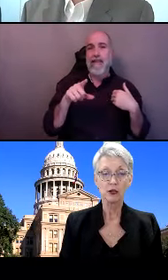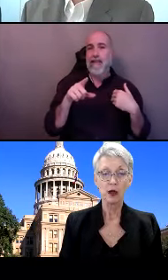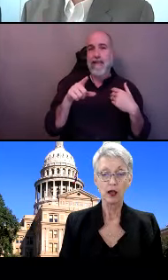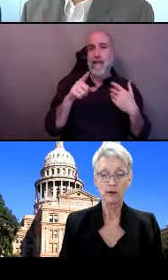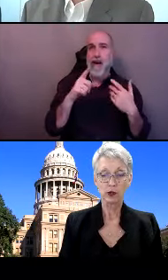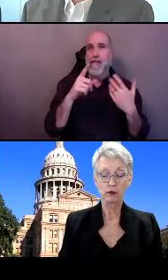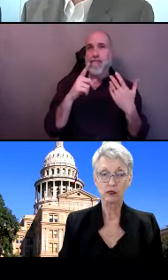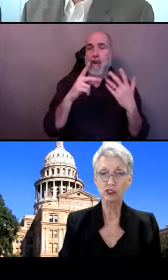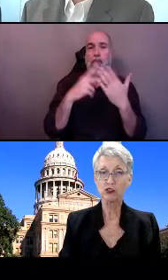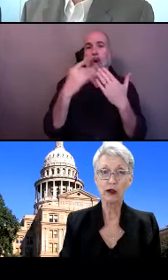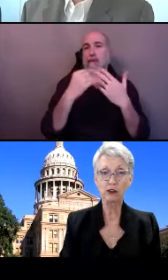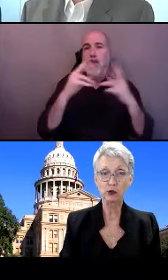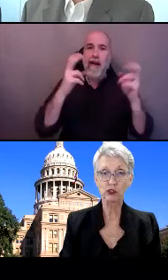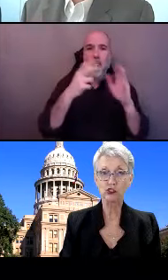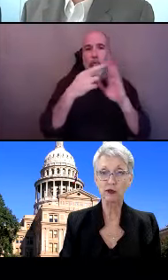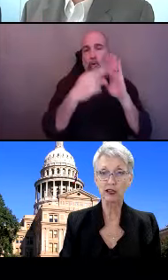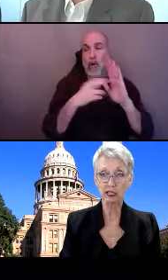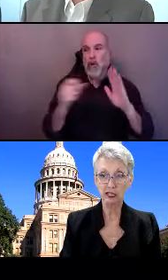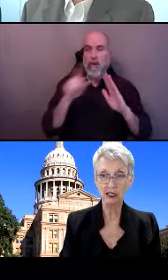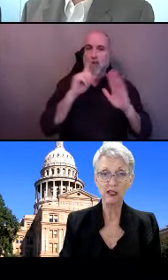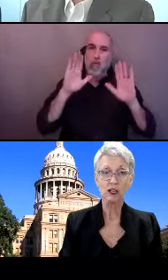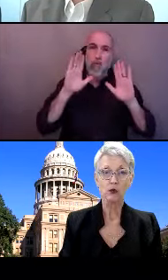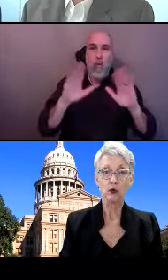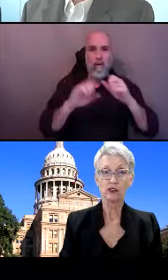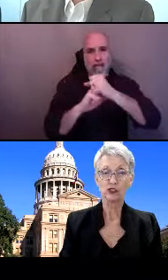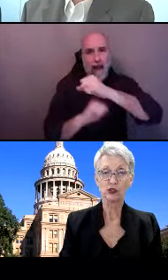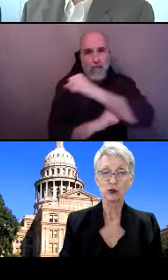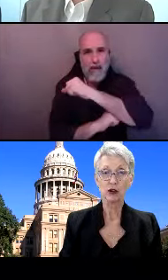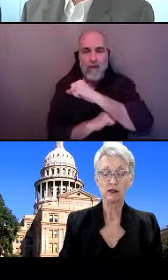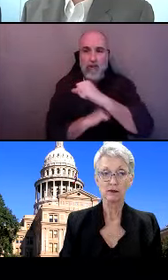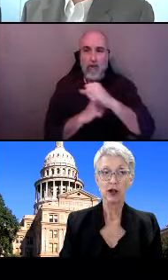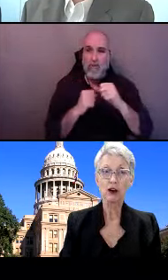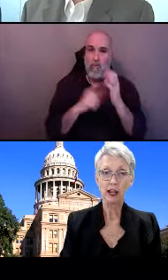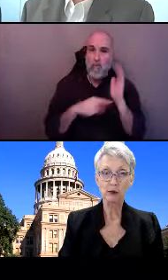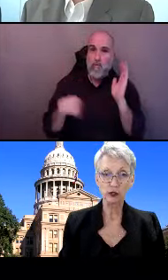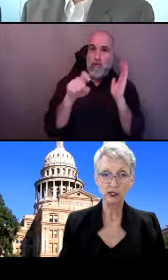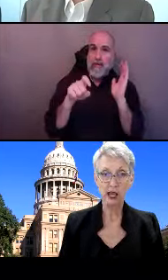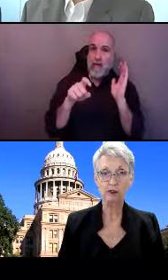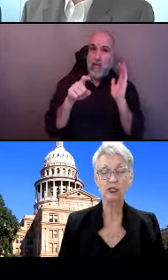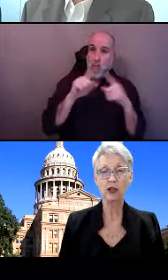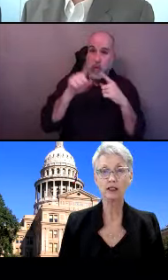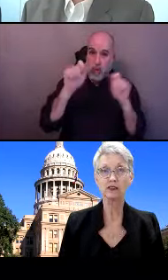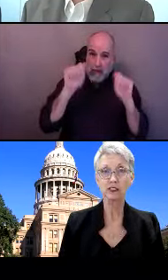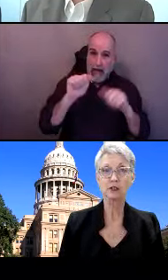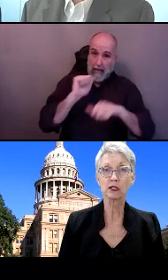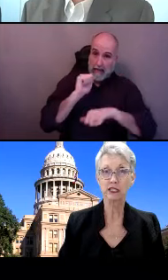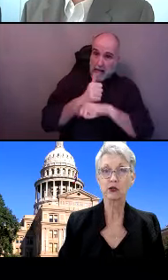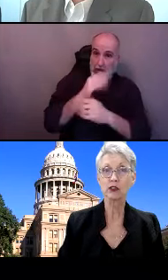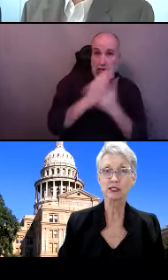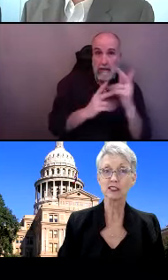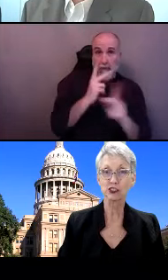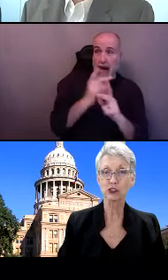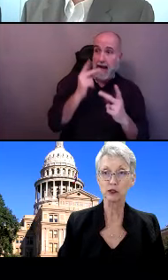great, this is the groundwork that you might need once you are able to establish some kind of